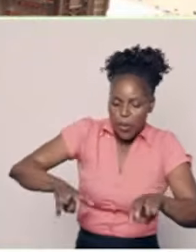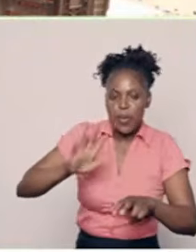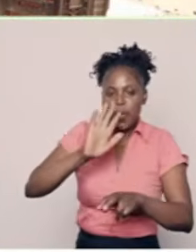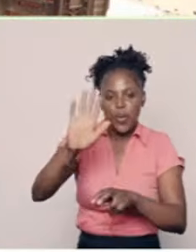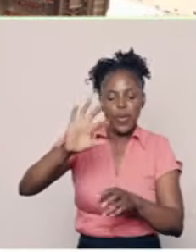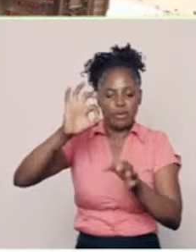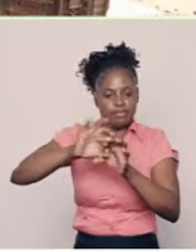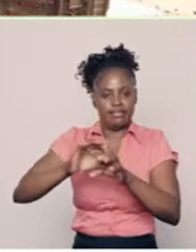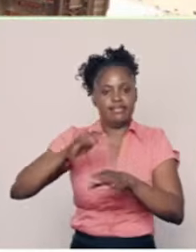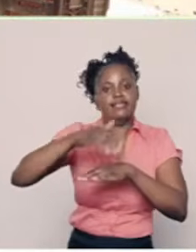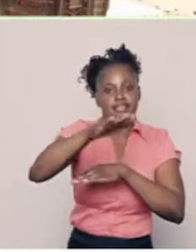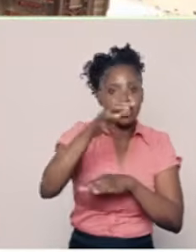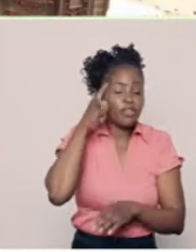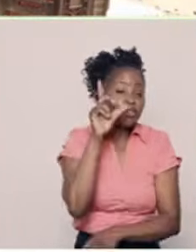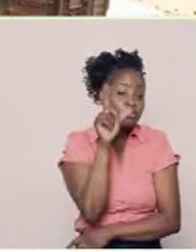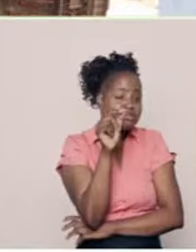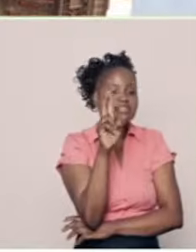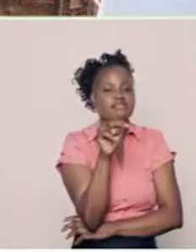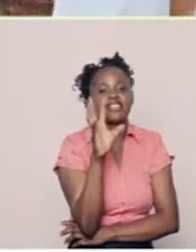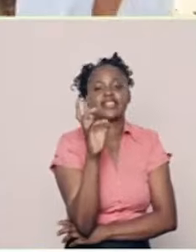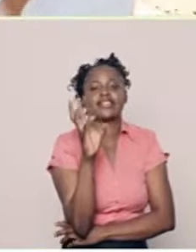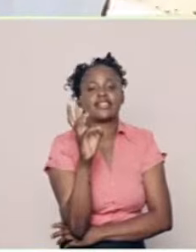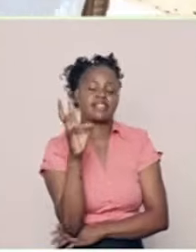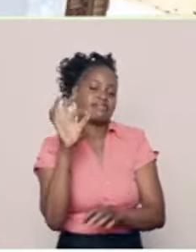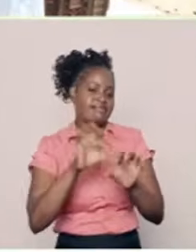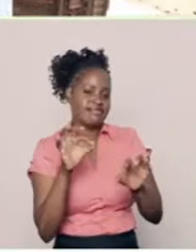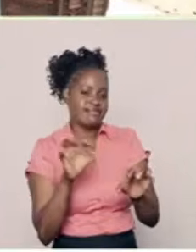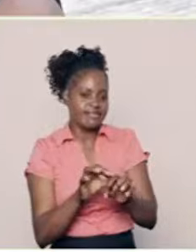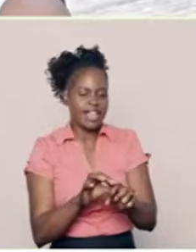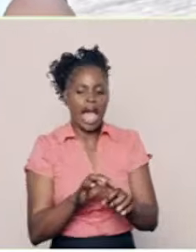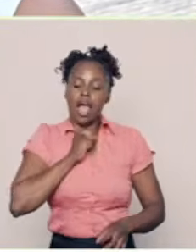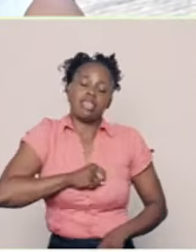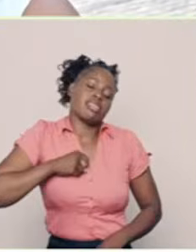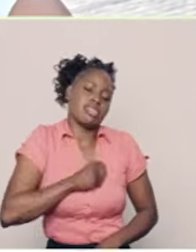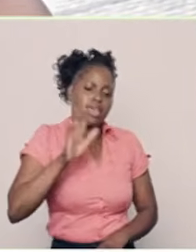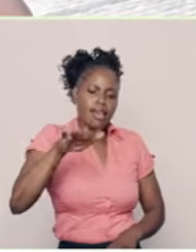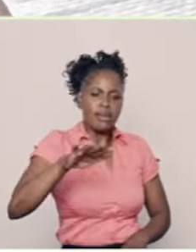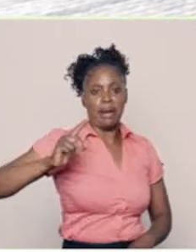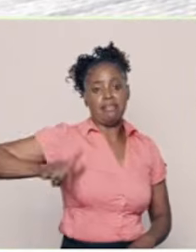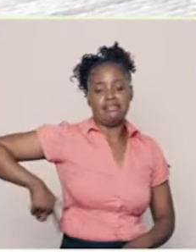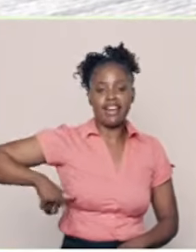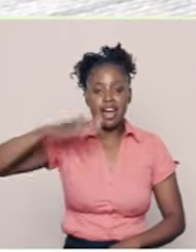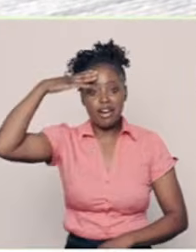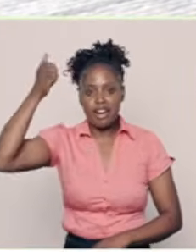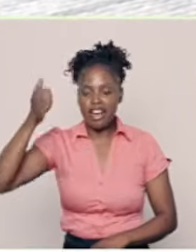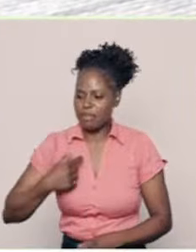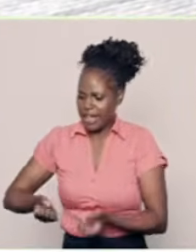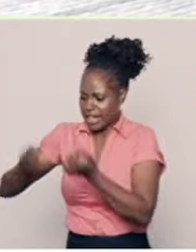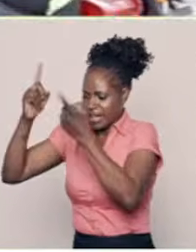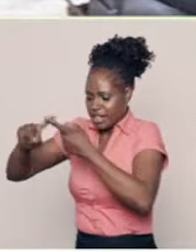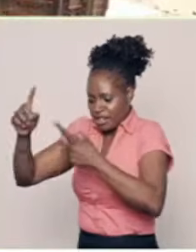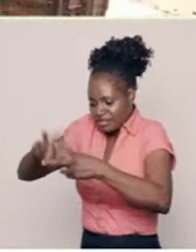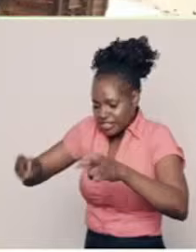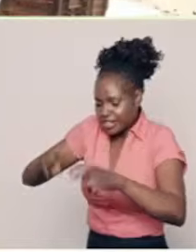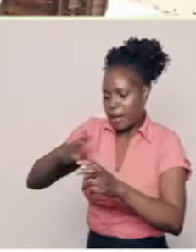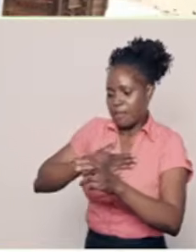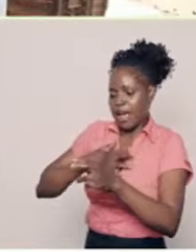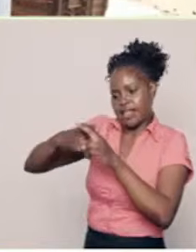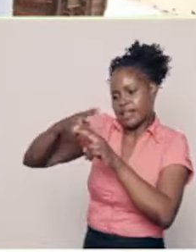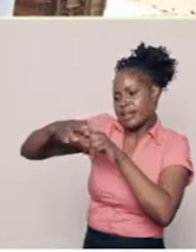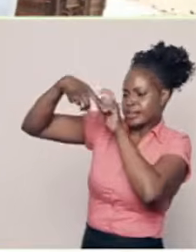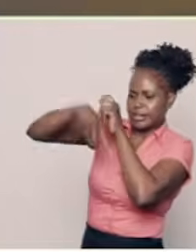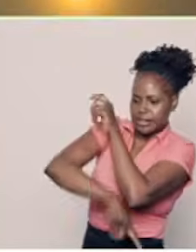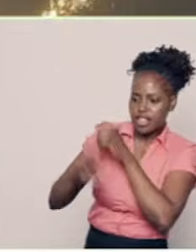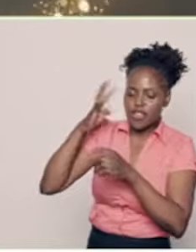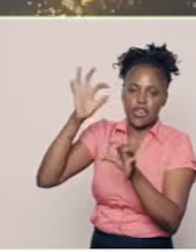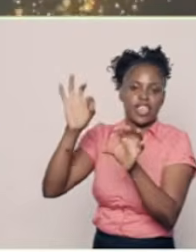register of voters for the 2026 general election. Sorry, I'm late. I went to verify and inspect my details in the register of